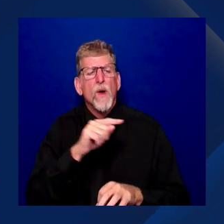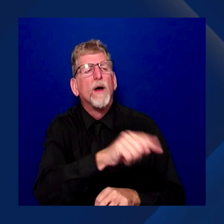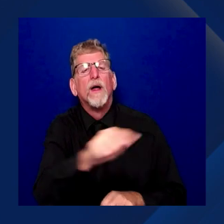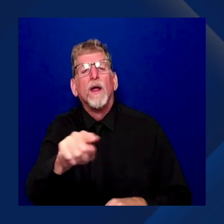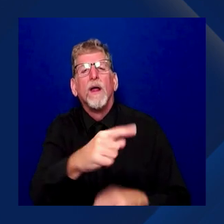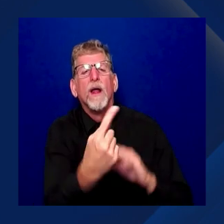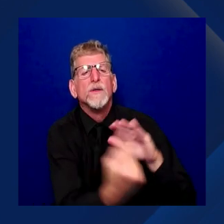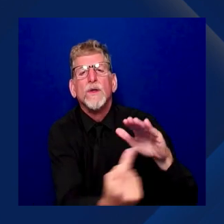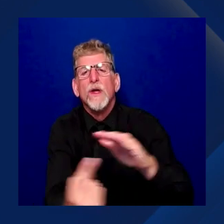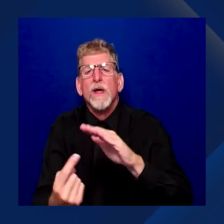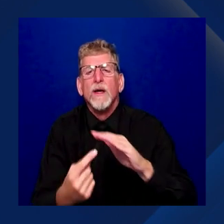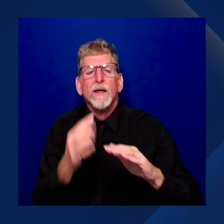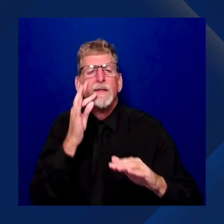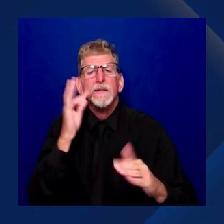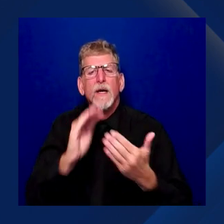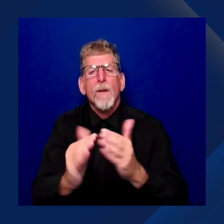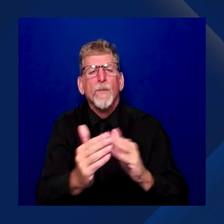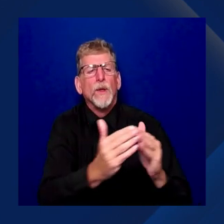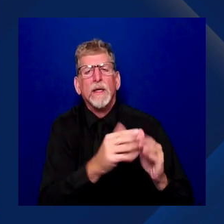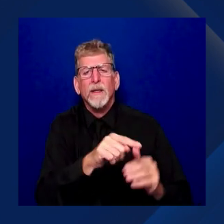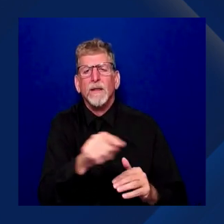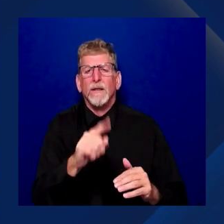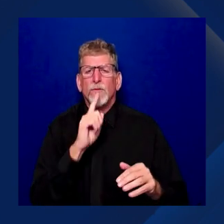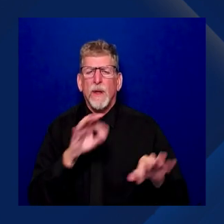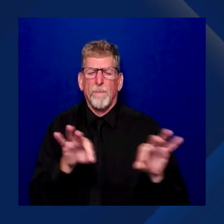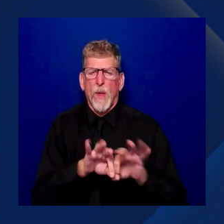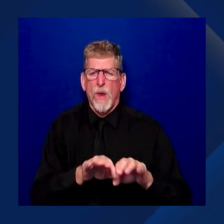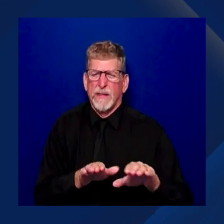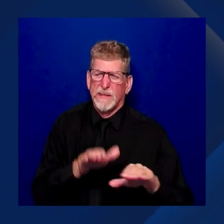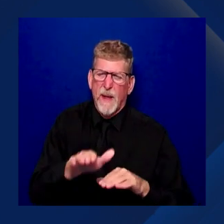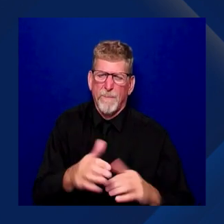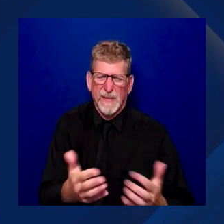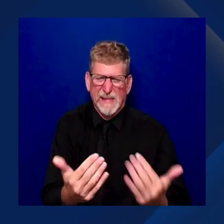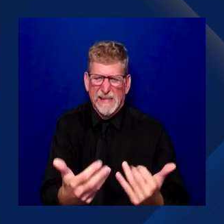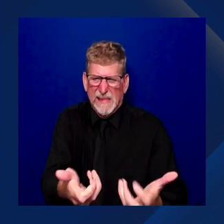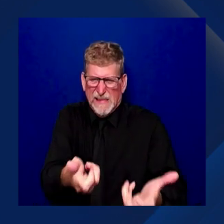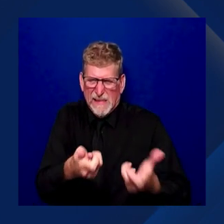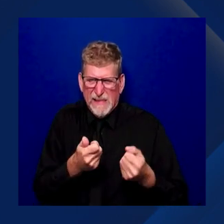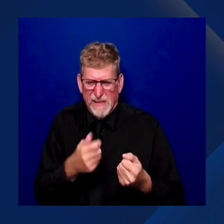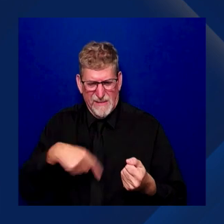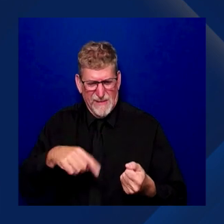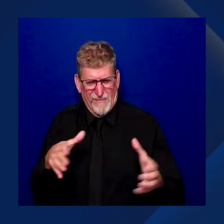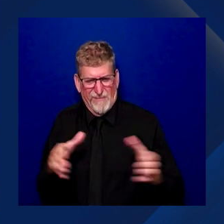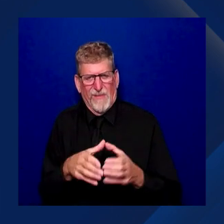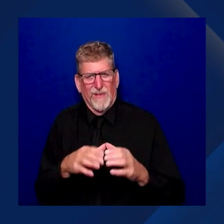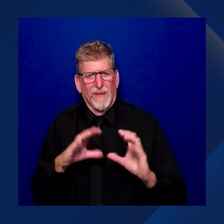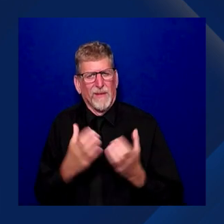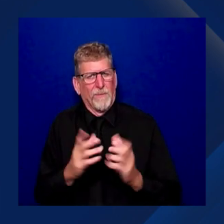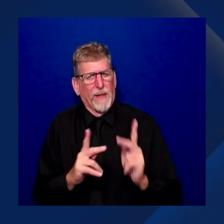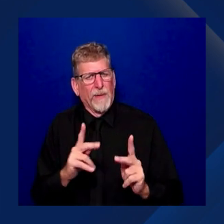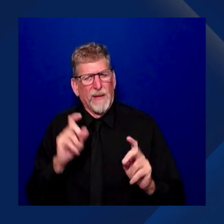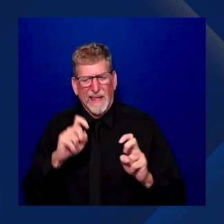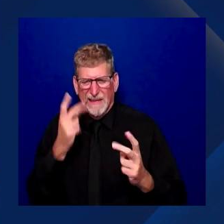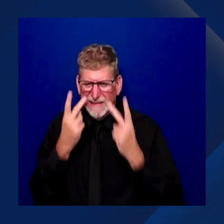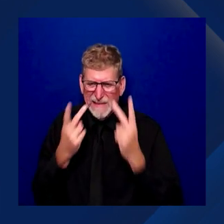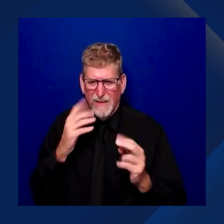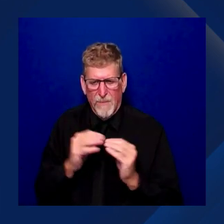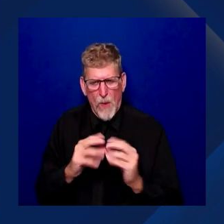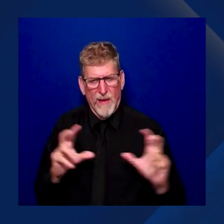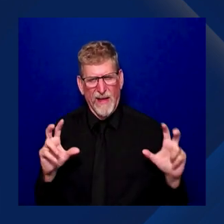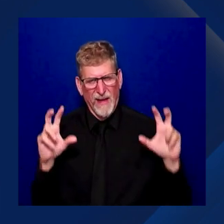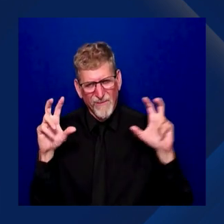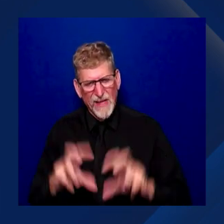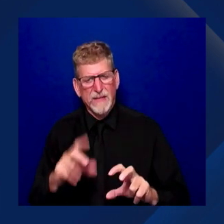step in taking care of our own people. I also believe it is important to see more resources allocated to Indian Health Service facilities to bring highly